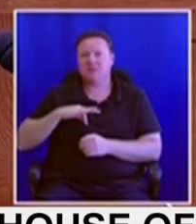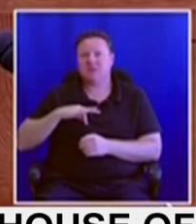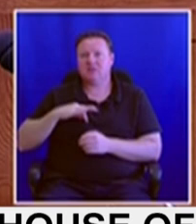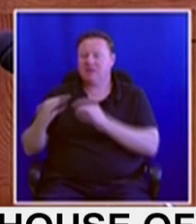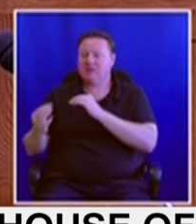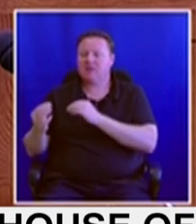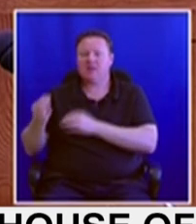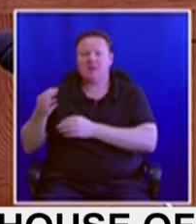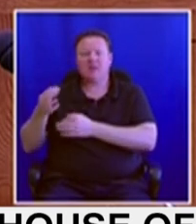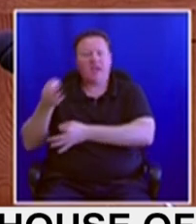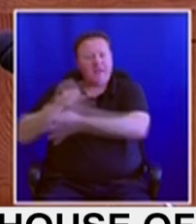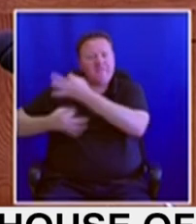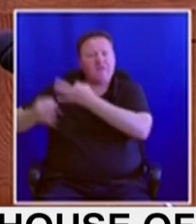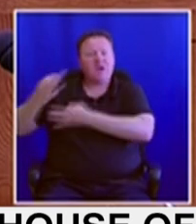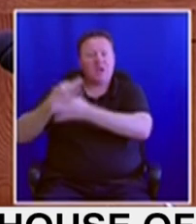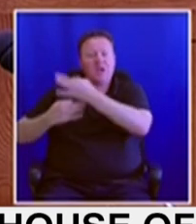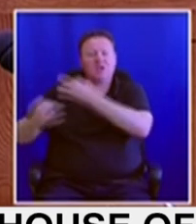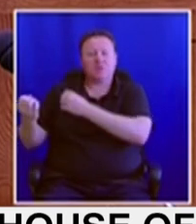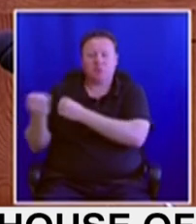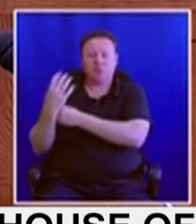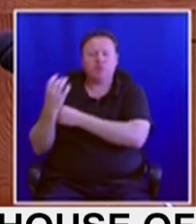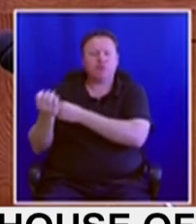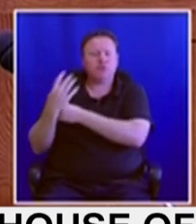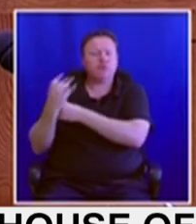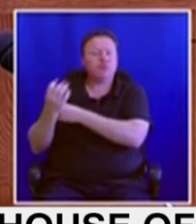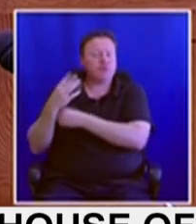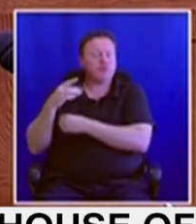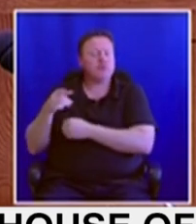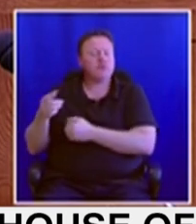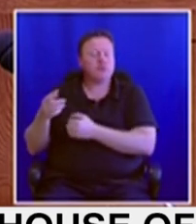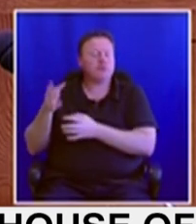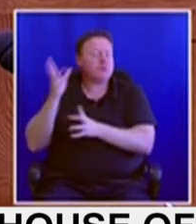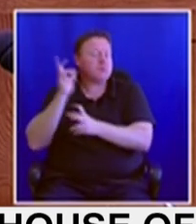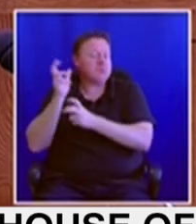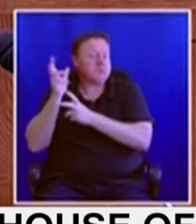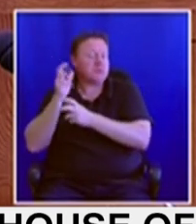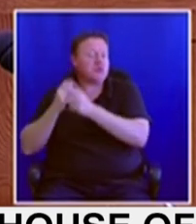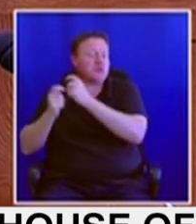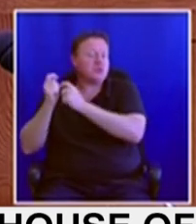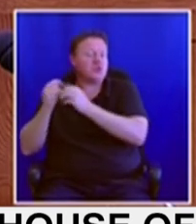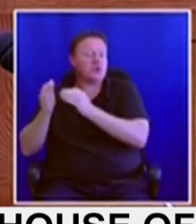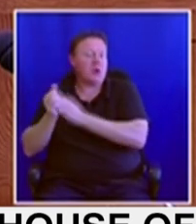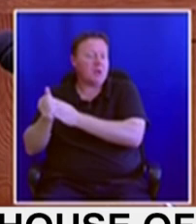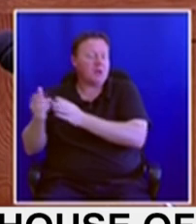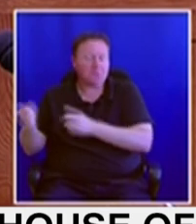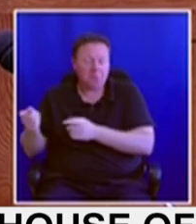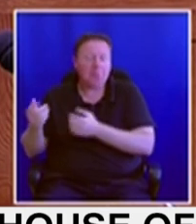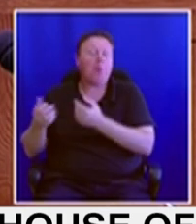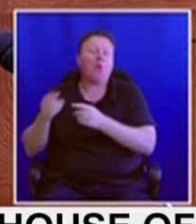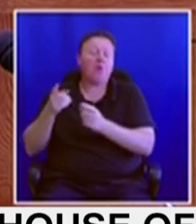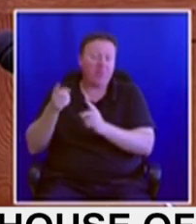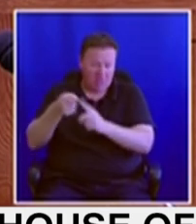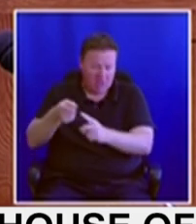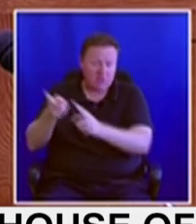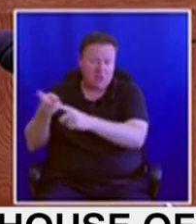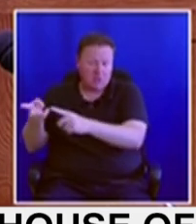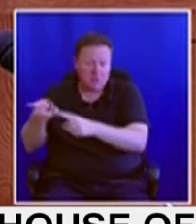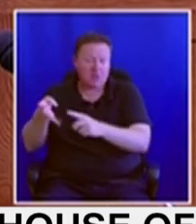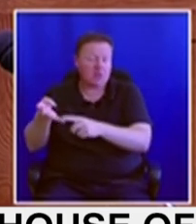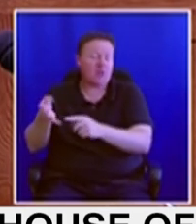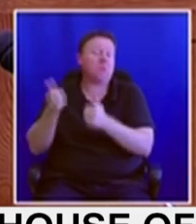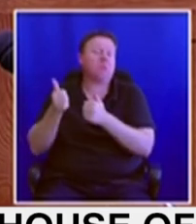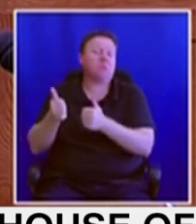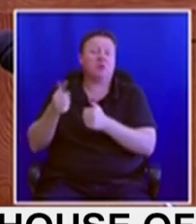that I've often received from this house. I'm convinced that if we work together,